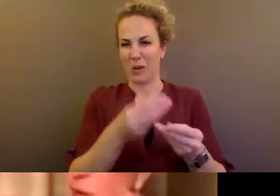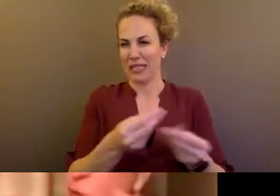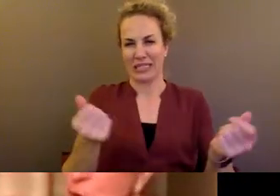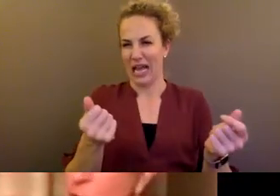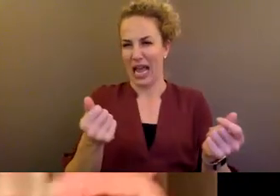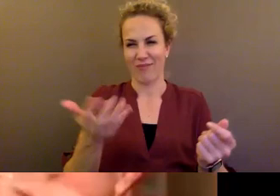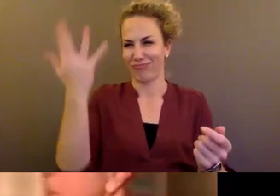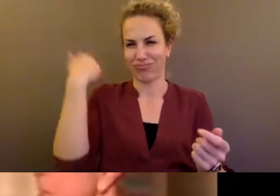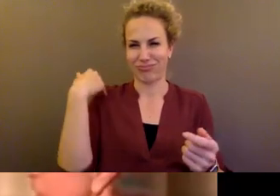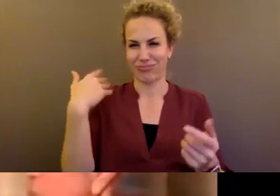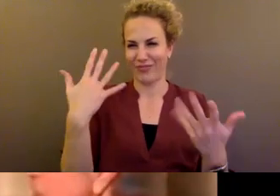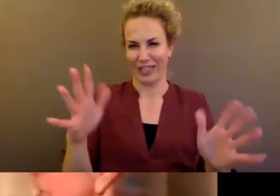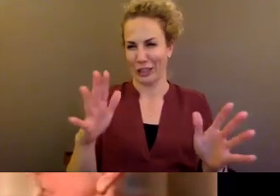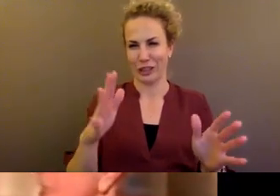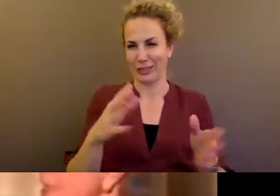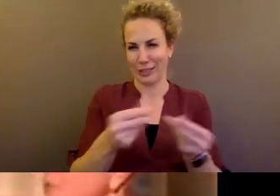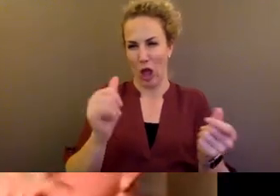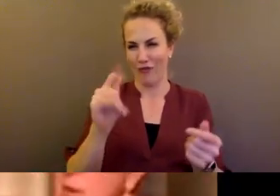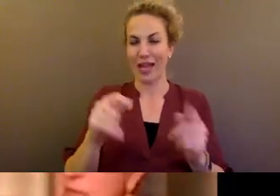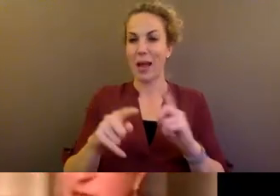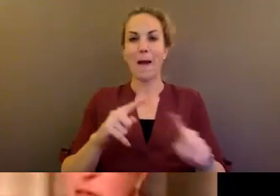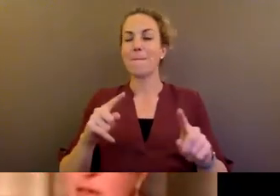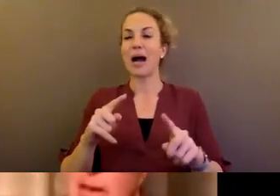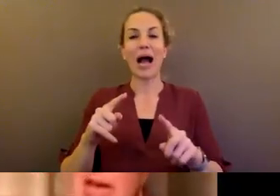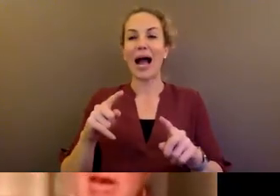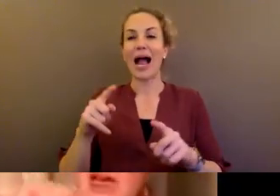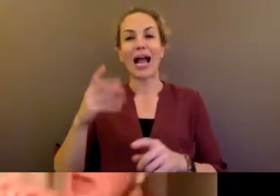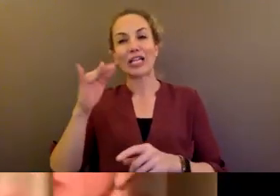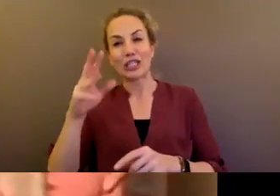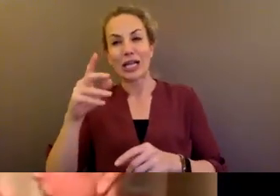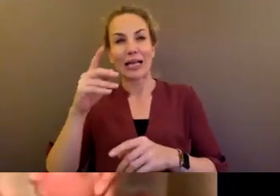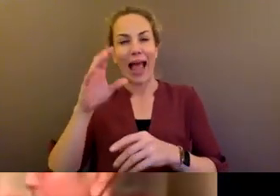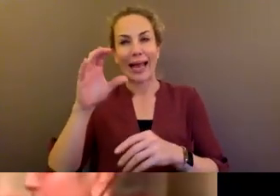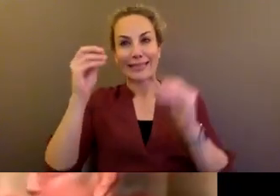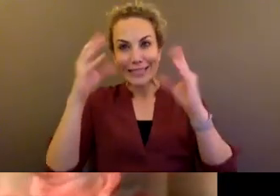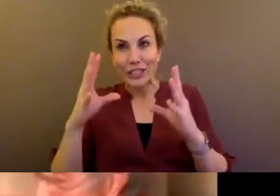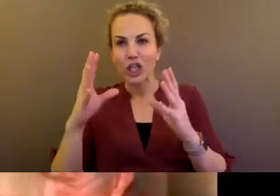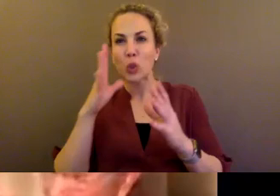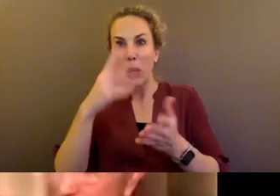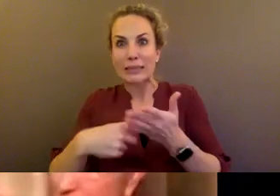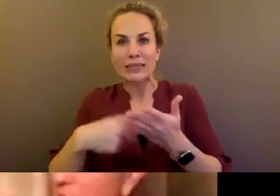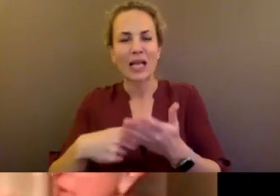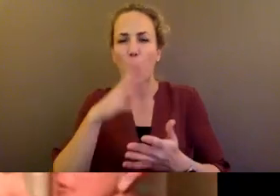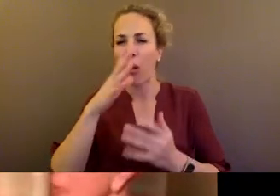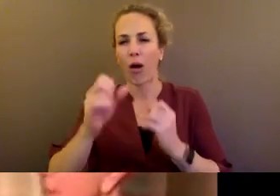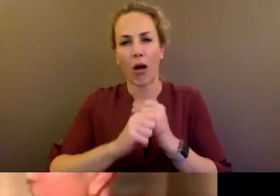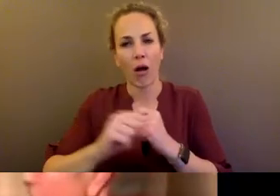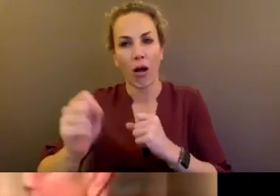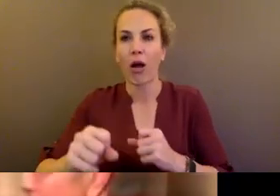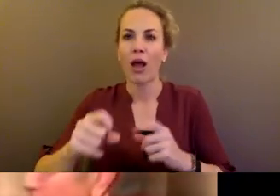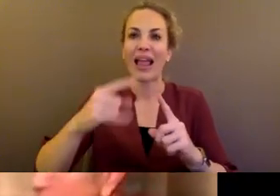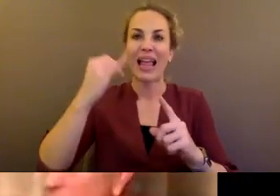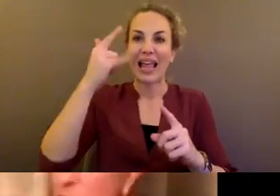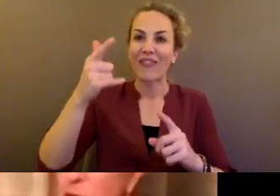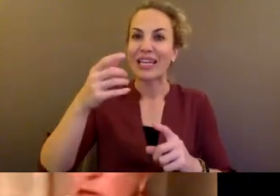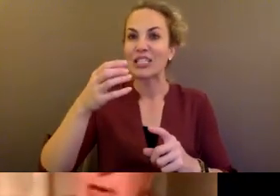people are saying, well, what are the bedtime routines? What time does he go to bed? Are they roughhousing before he goes to bed? Is he having